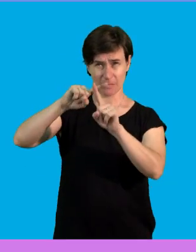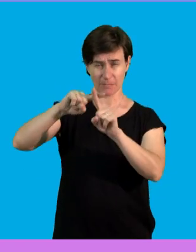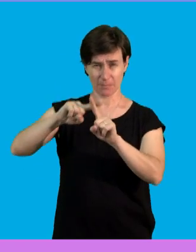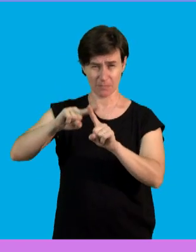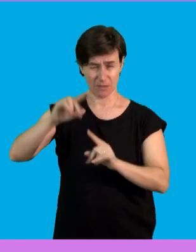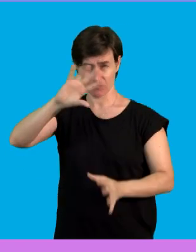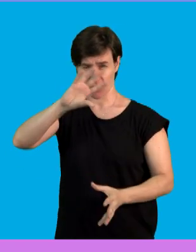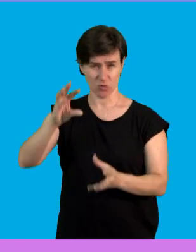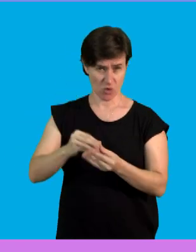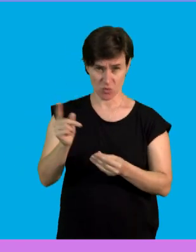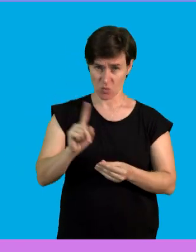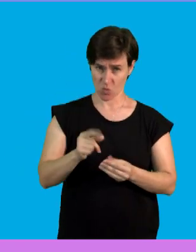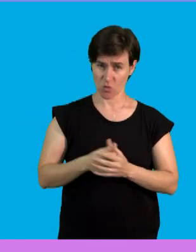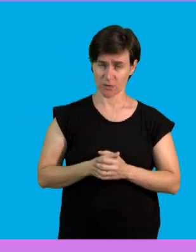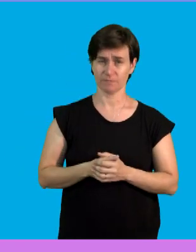it's the